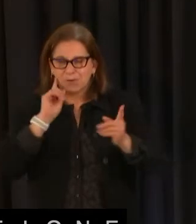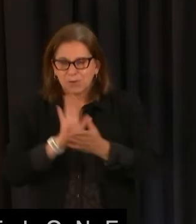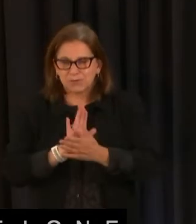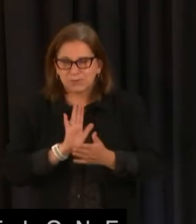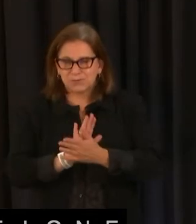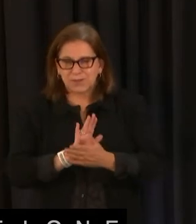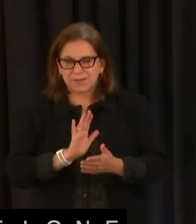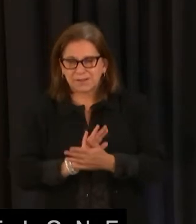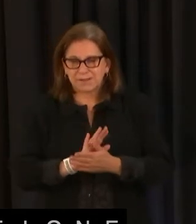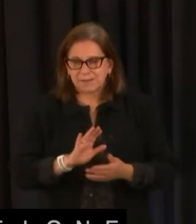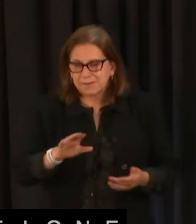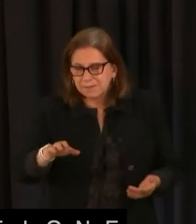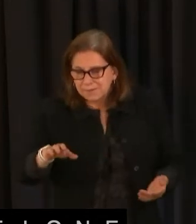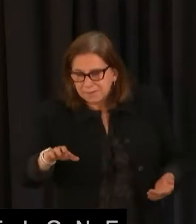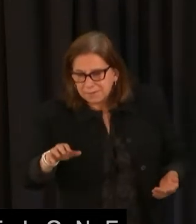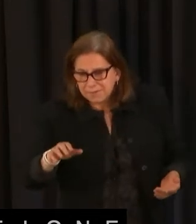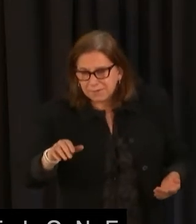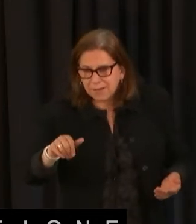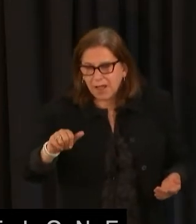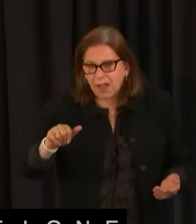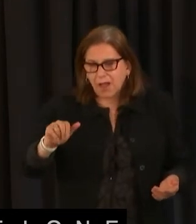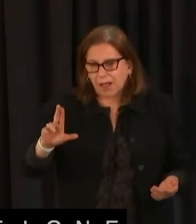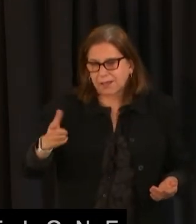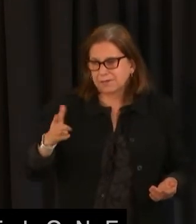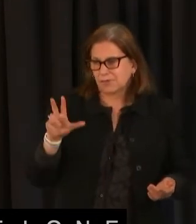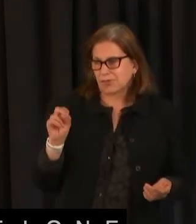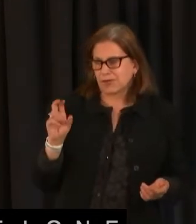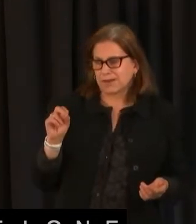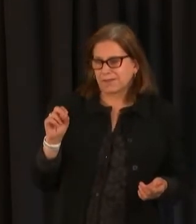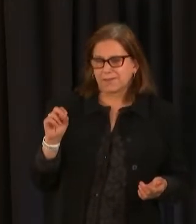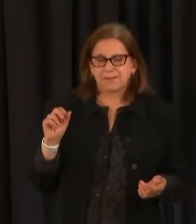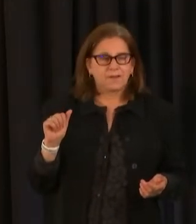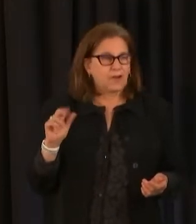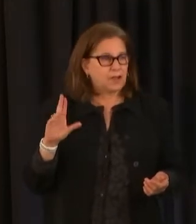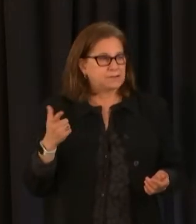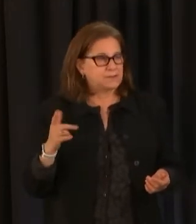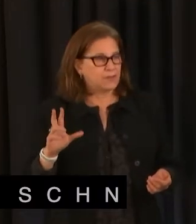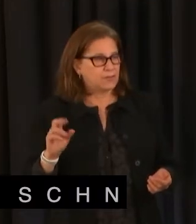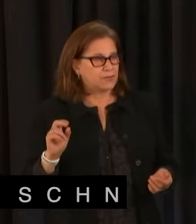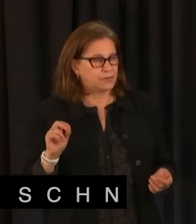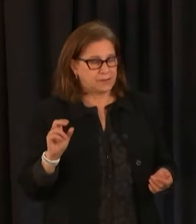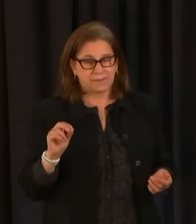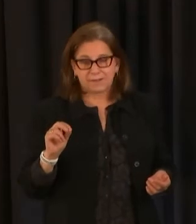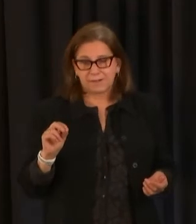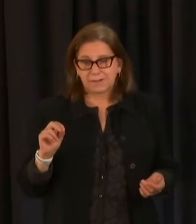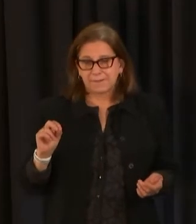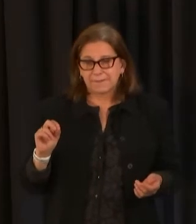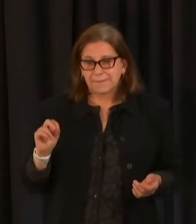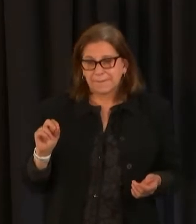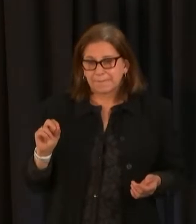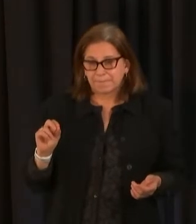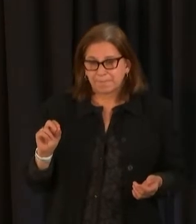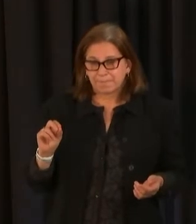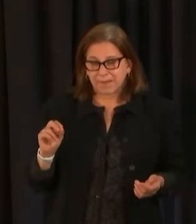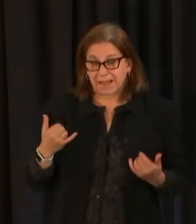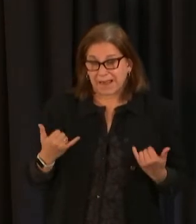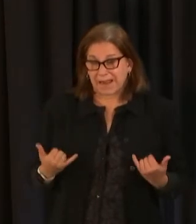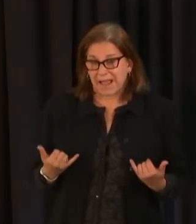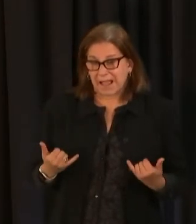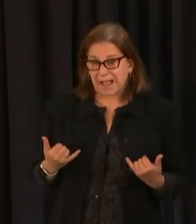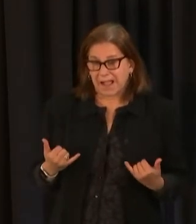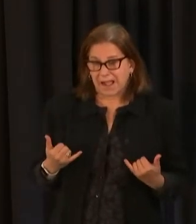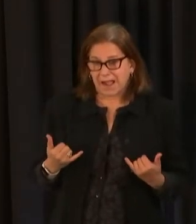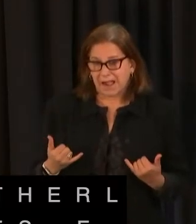August 30th. But meanwhile, Julie, there will be lots of opportunities for in-person learning